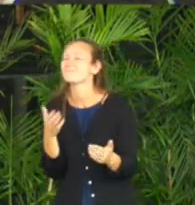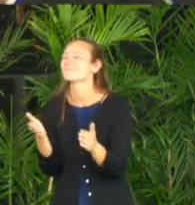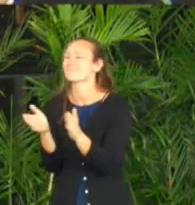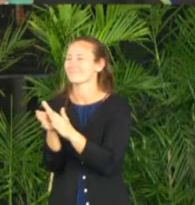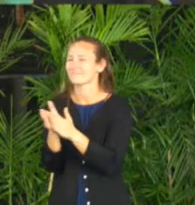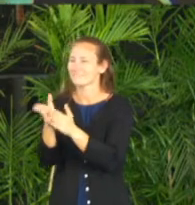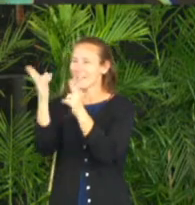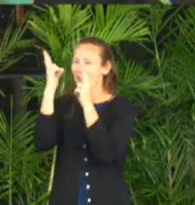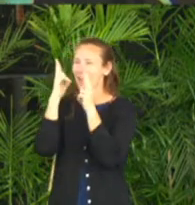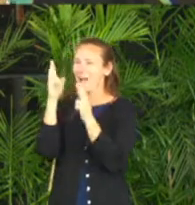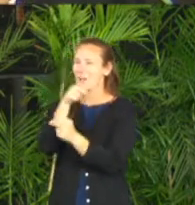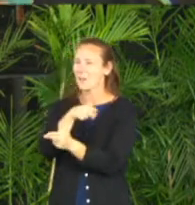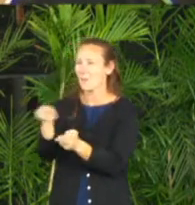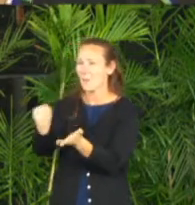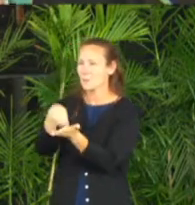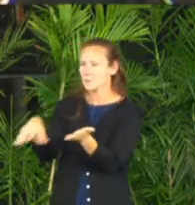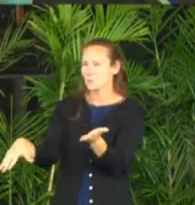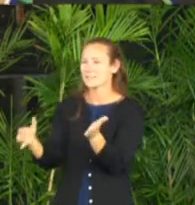join me in honoring these students.